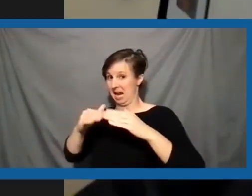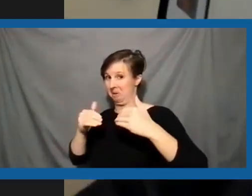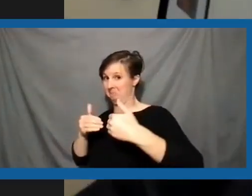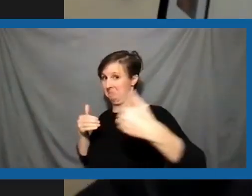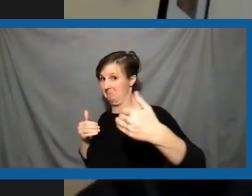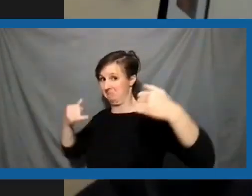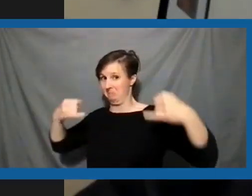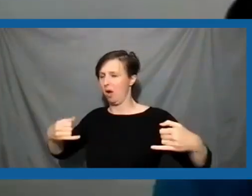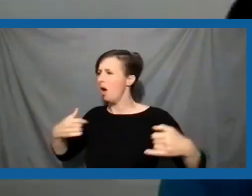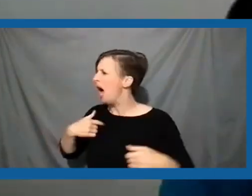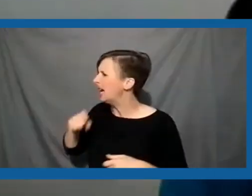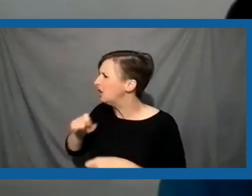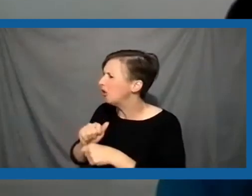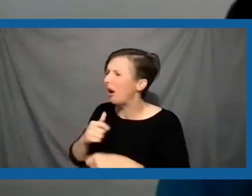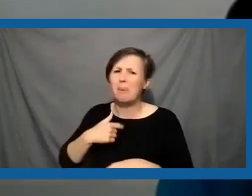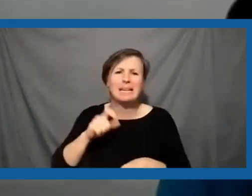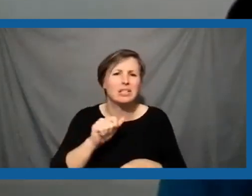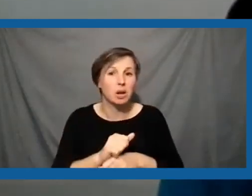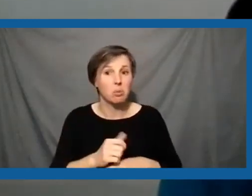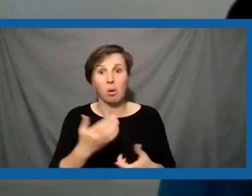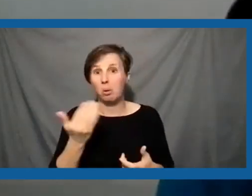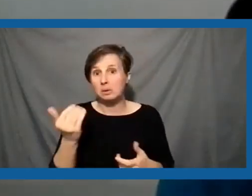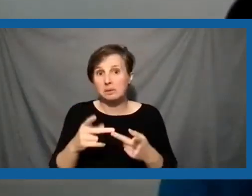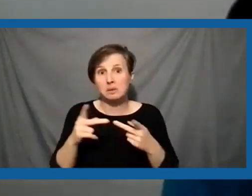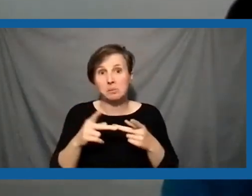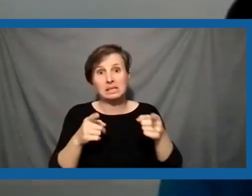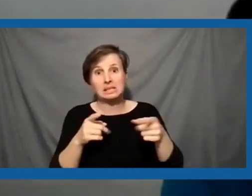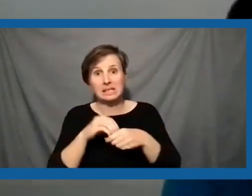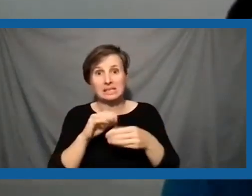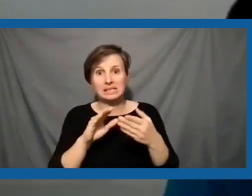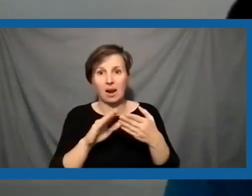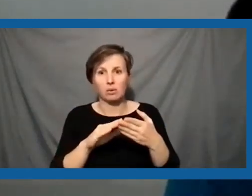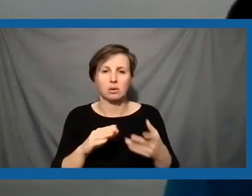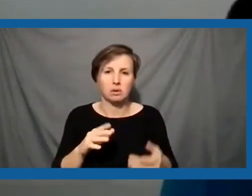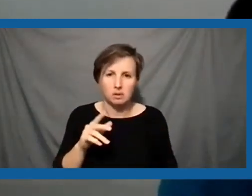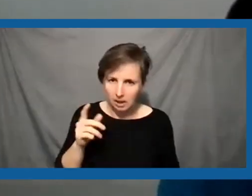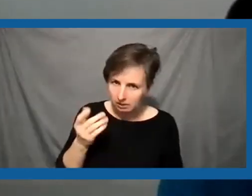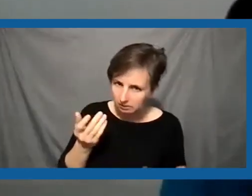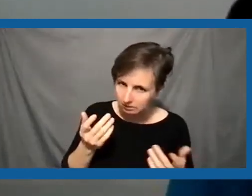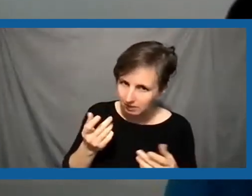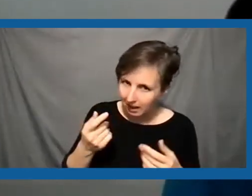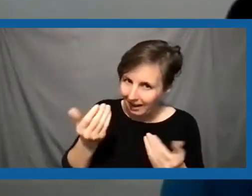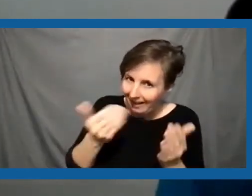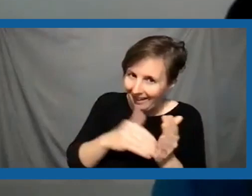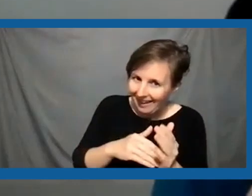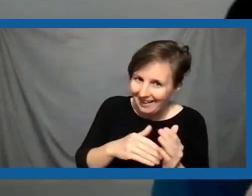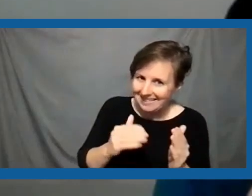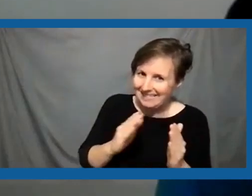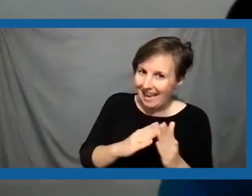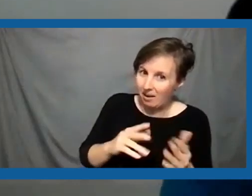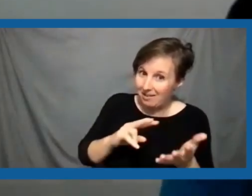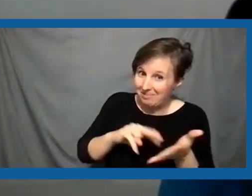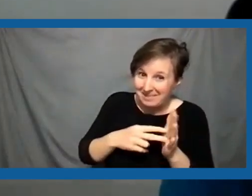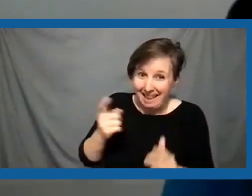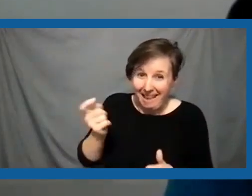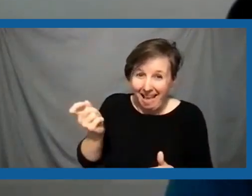job. Well, there's 15 places in town. Town, by the way, half a mile up the road. Oh yeah, but it's in town. As